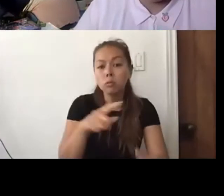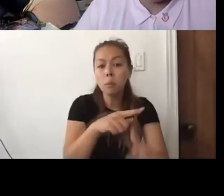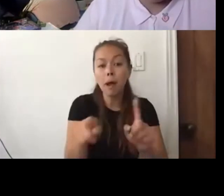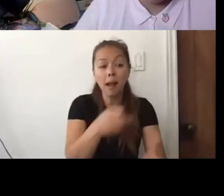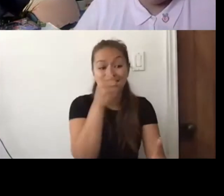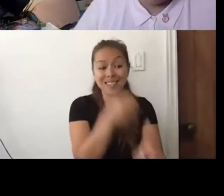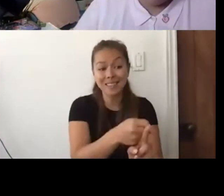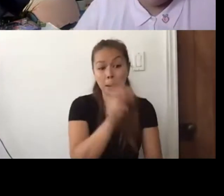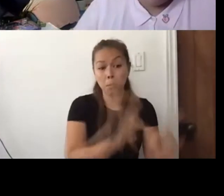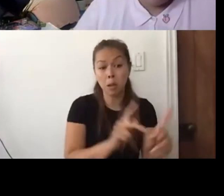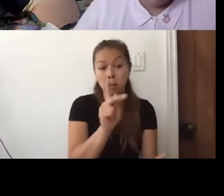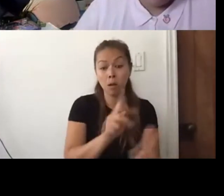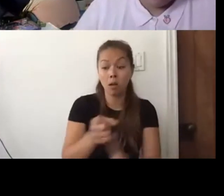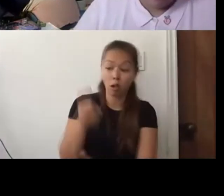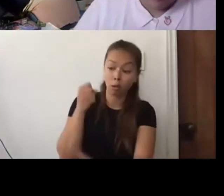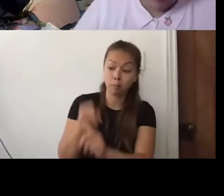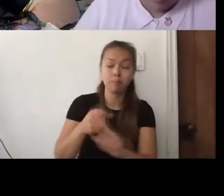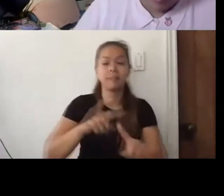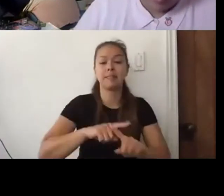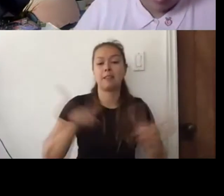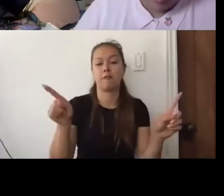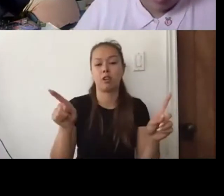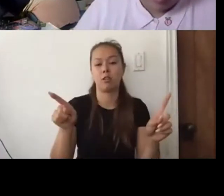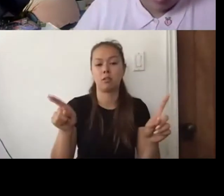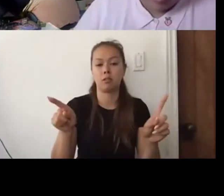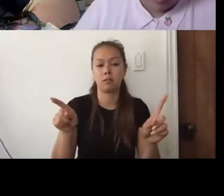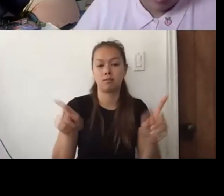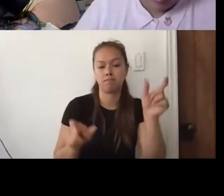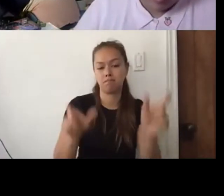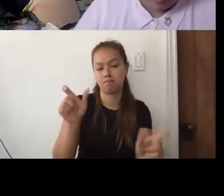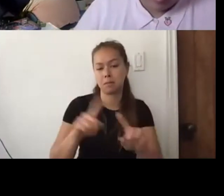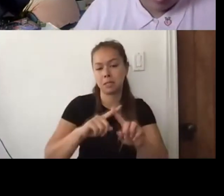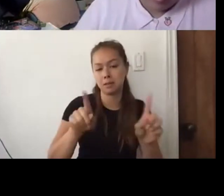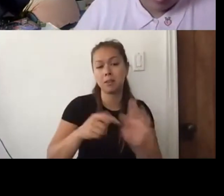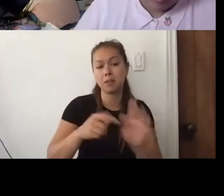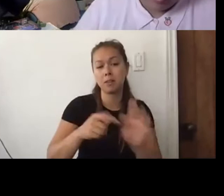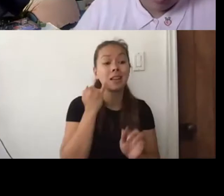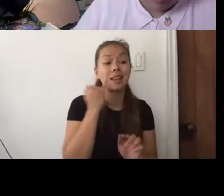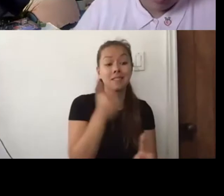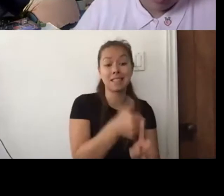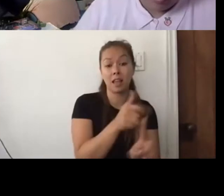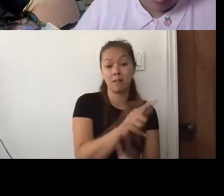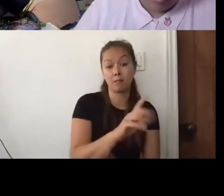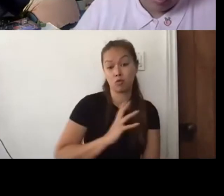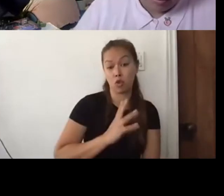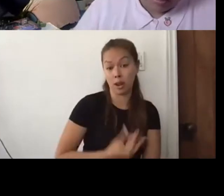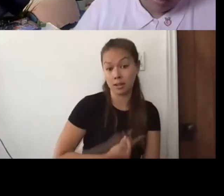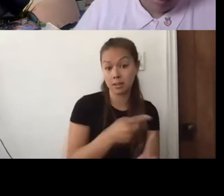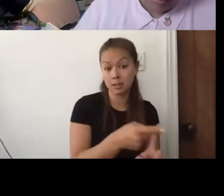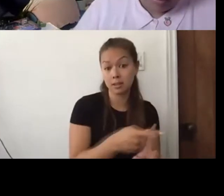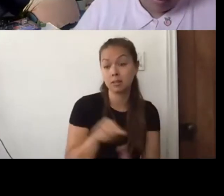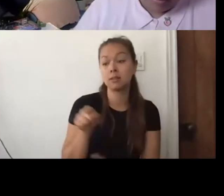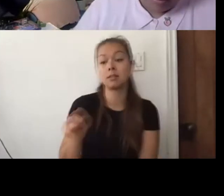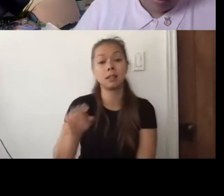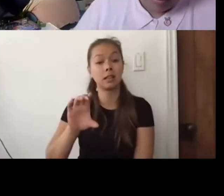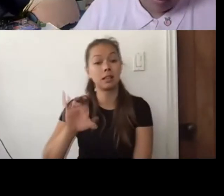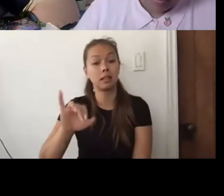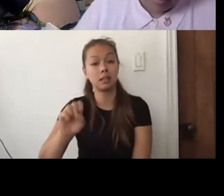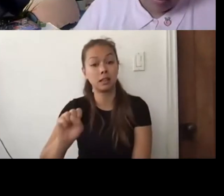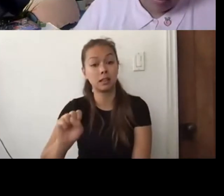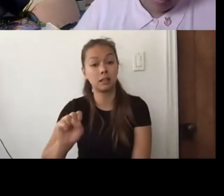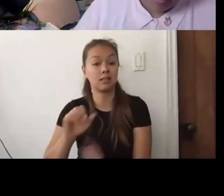person more than it's gonna, well, maybe not more or less, but it's gonna affect them differently than somebody, for example, like me, who is cisgendered.